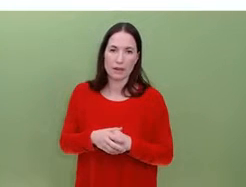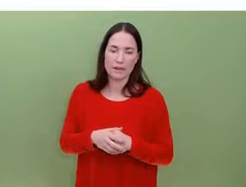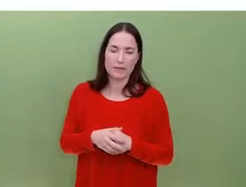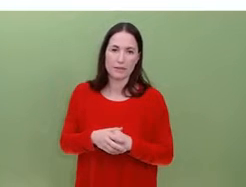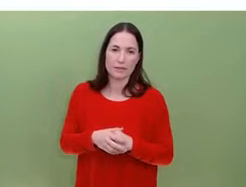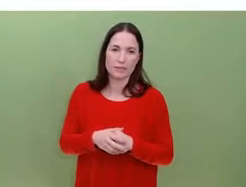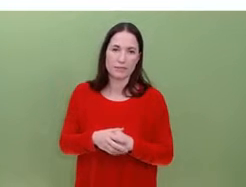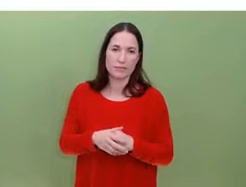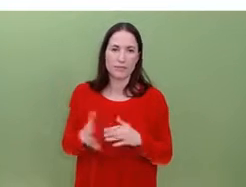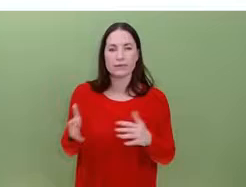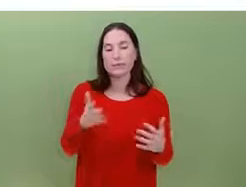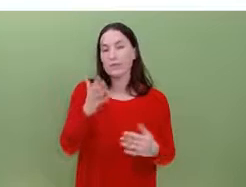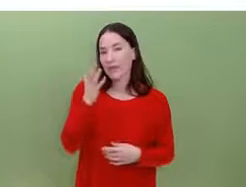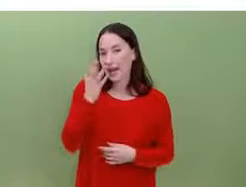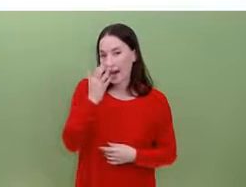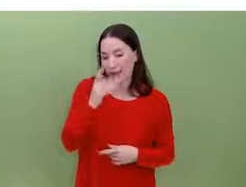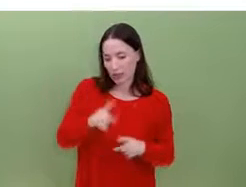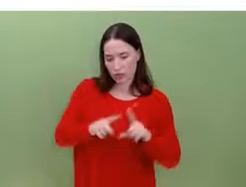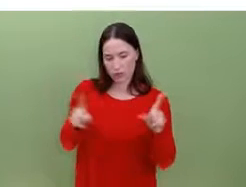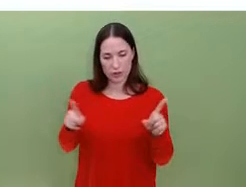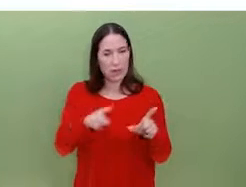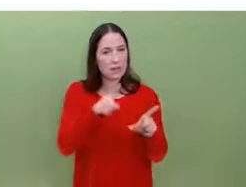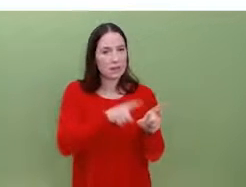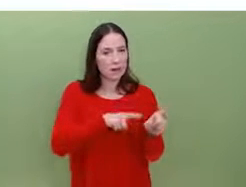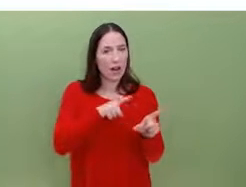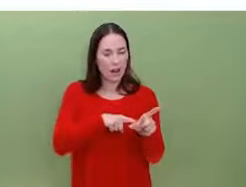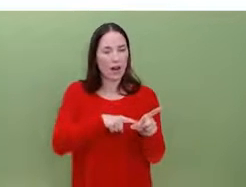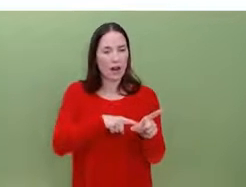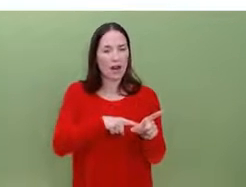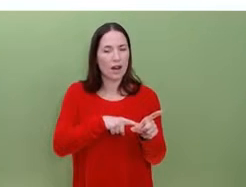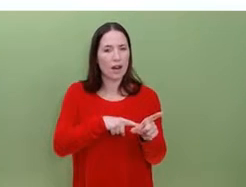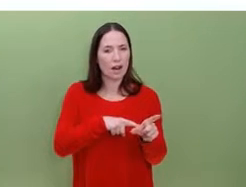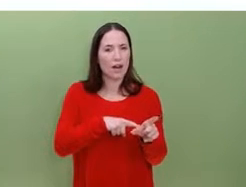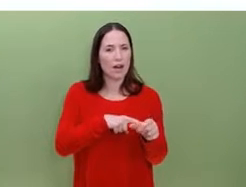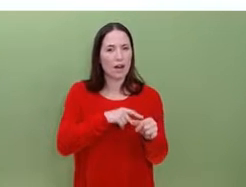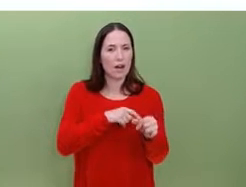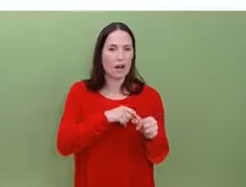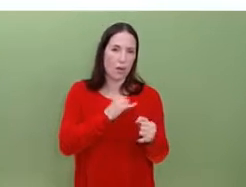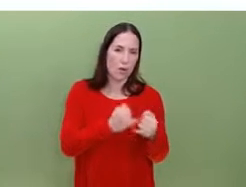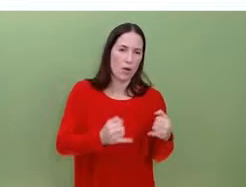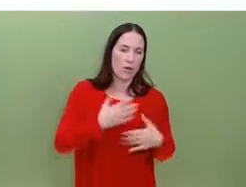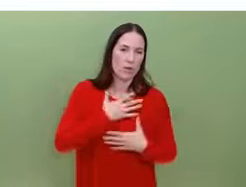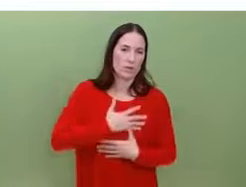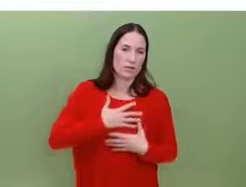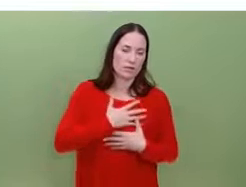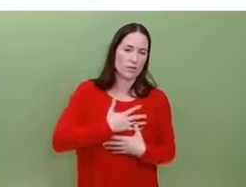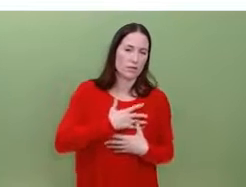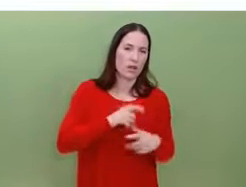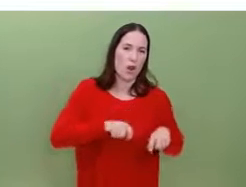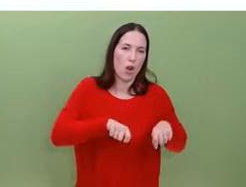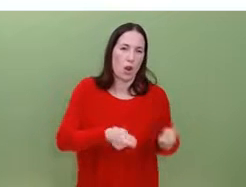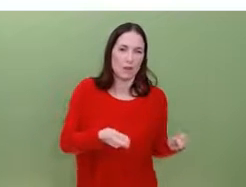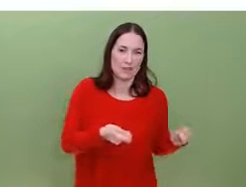the age difference, the younger people being more affected by the lockdown, might have been part of